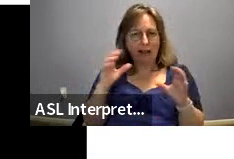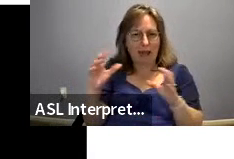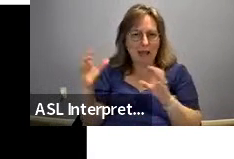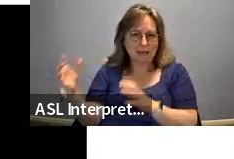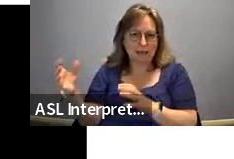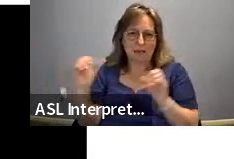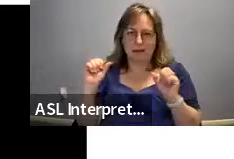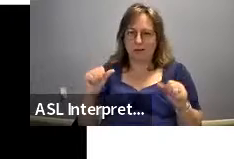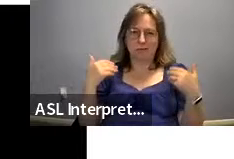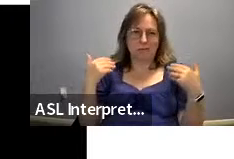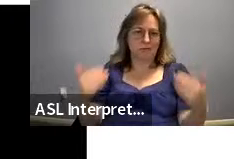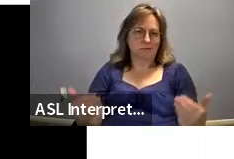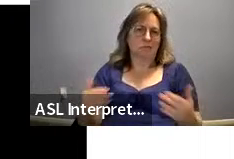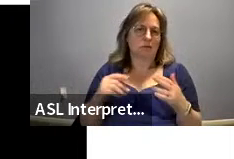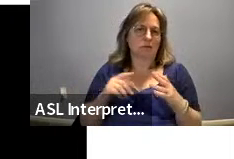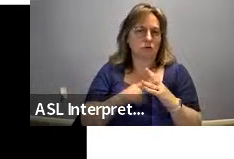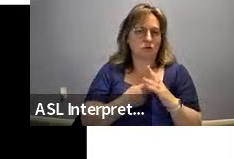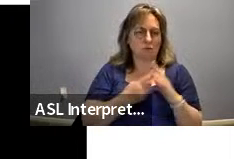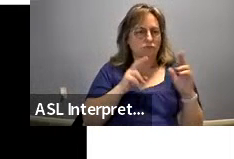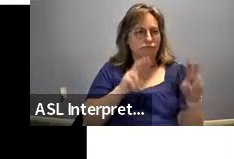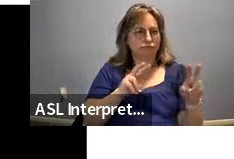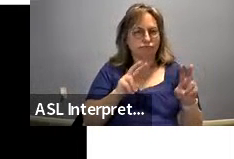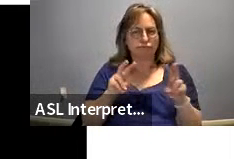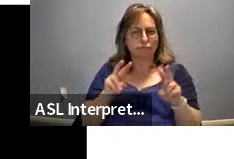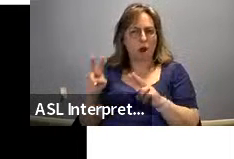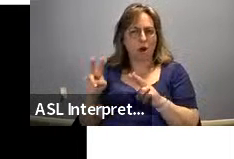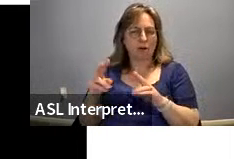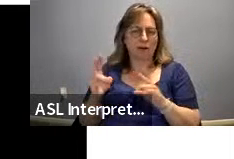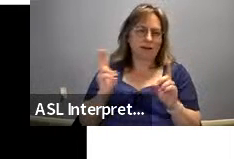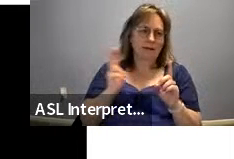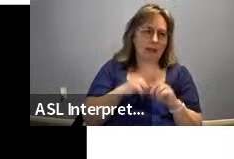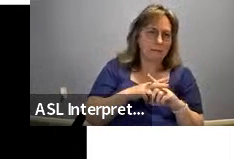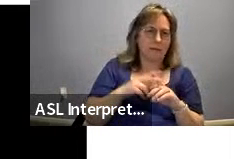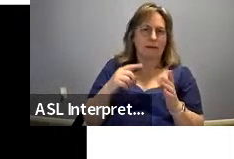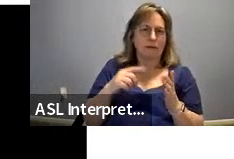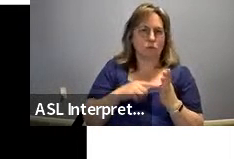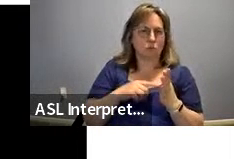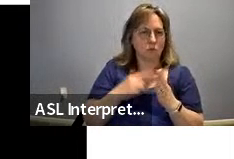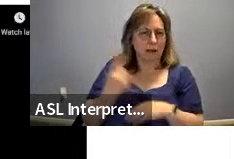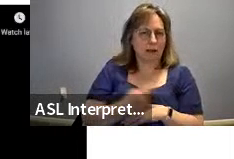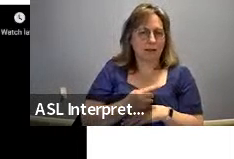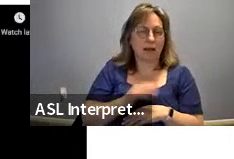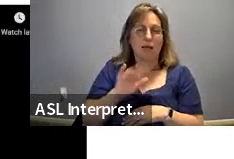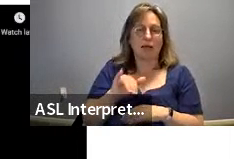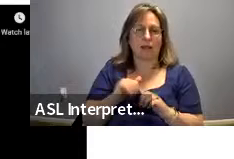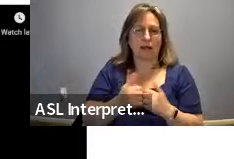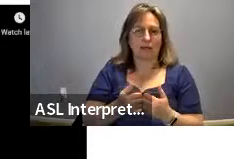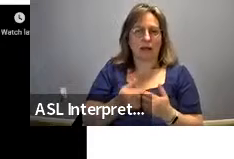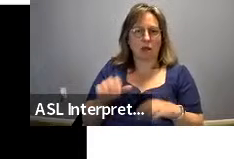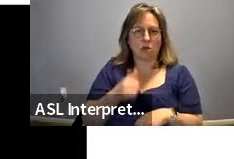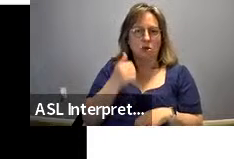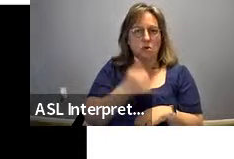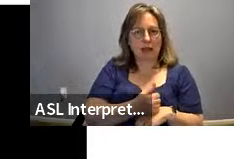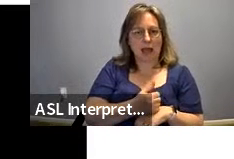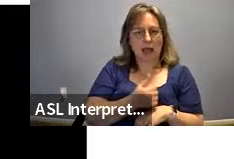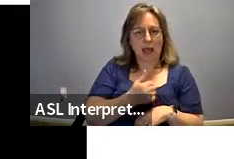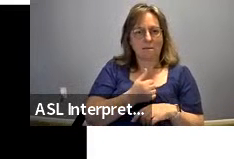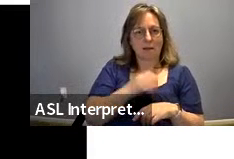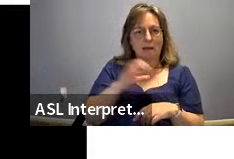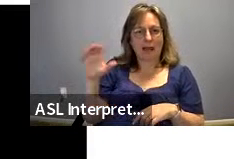could start monitoring assignments and their due dates. That's how you set up the Canvas Parent Observer